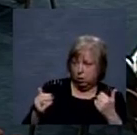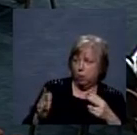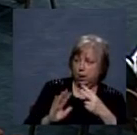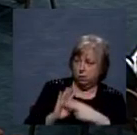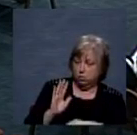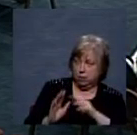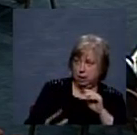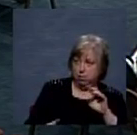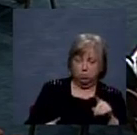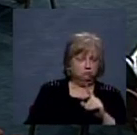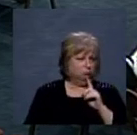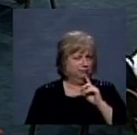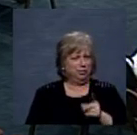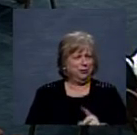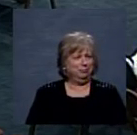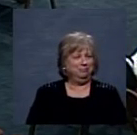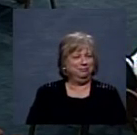M1?